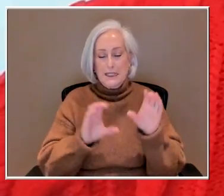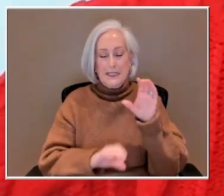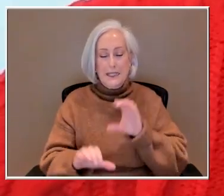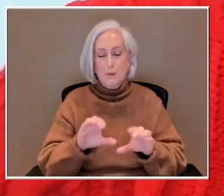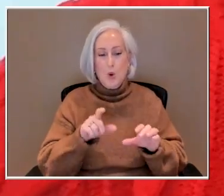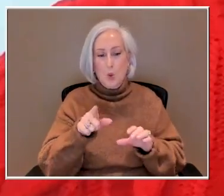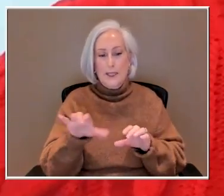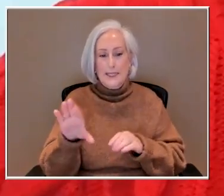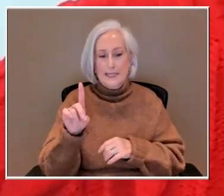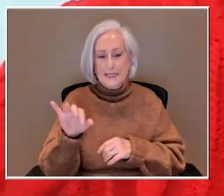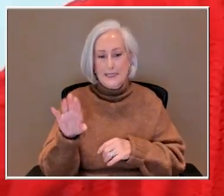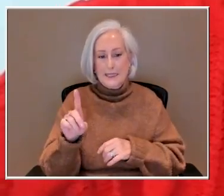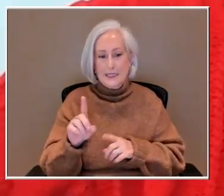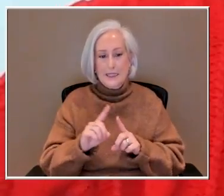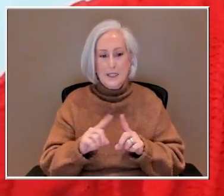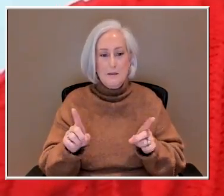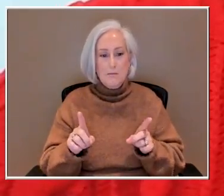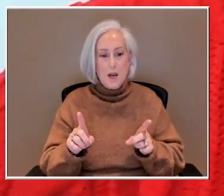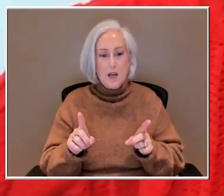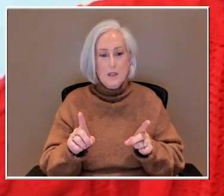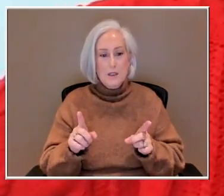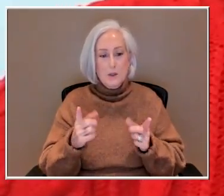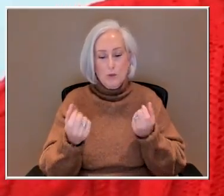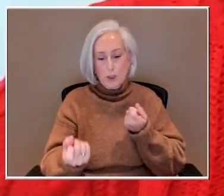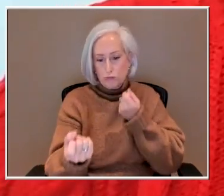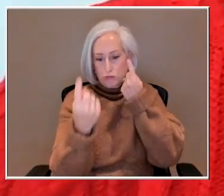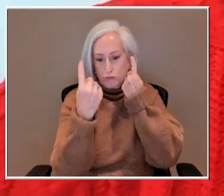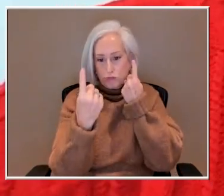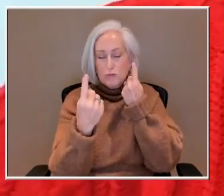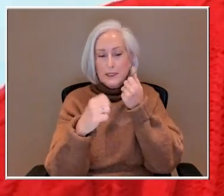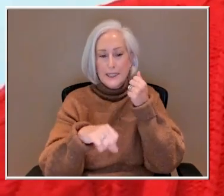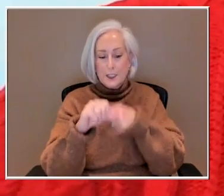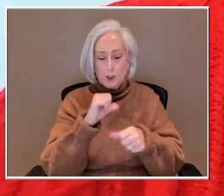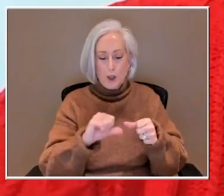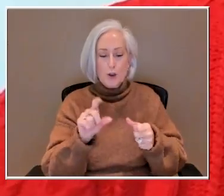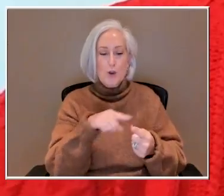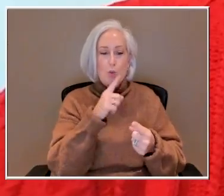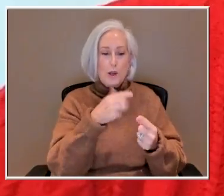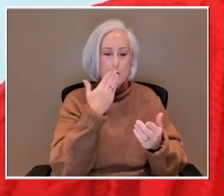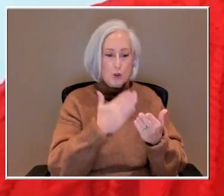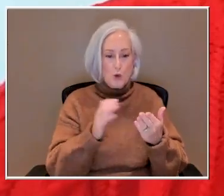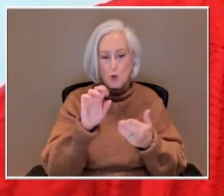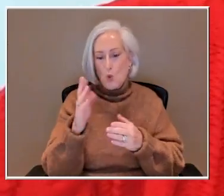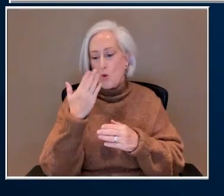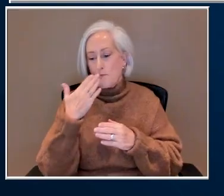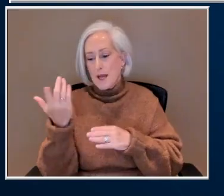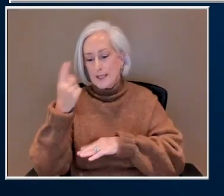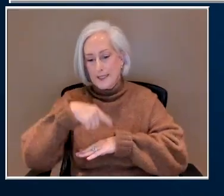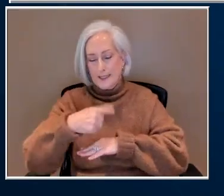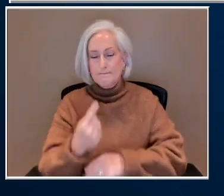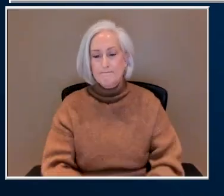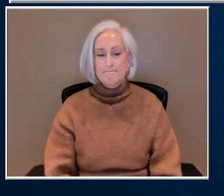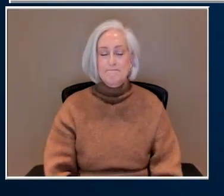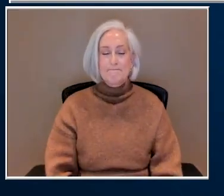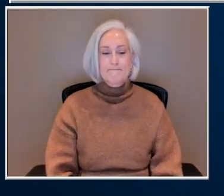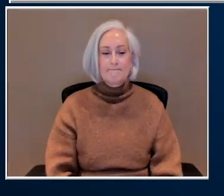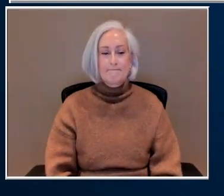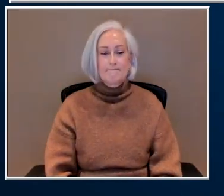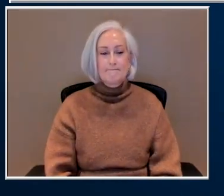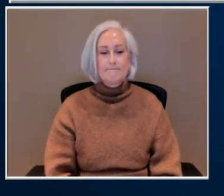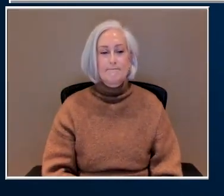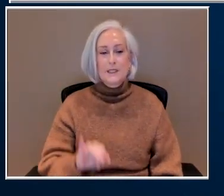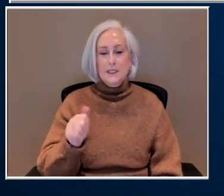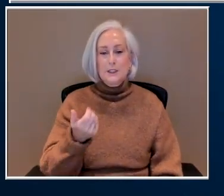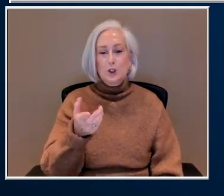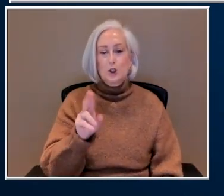But we kind of understand each other when good days and bad days. Yeah, John, how has it changed